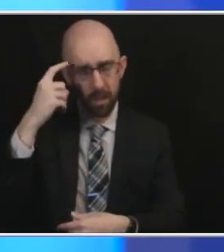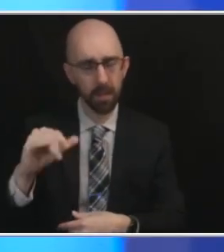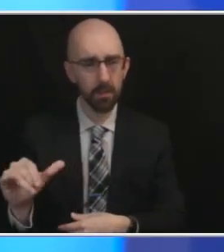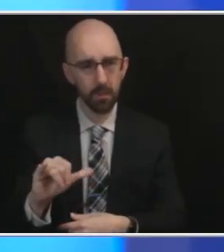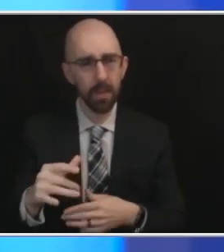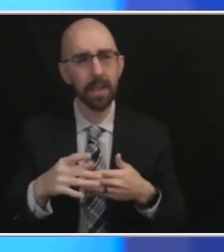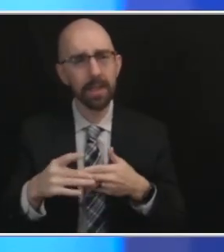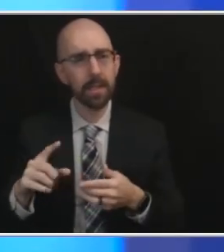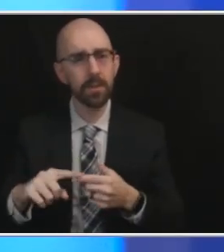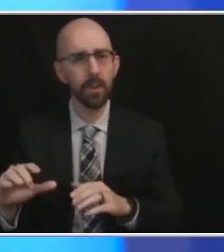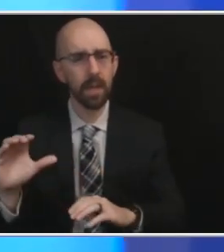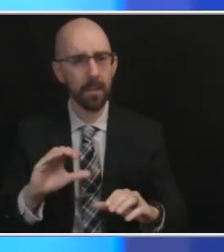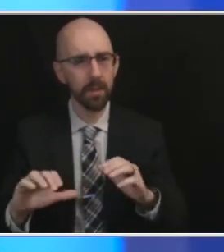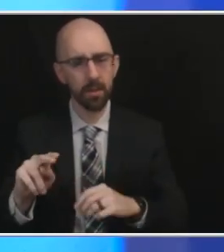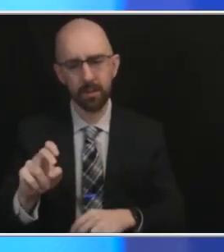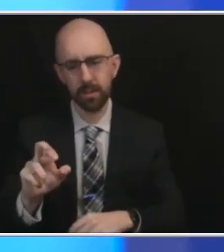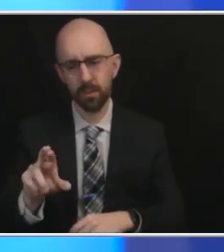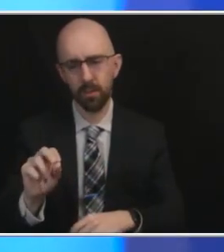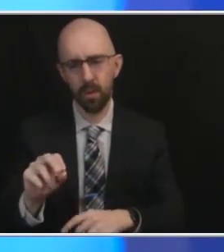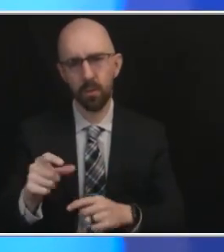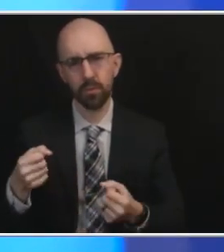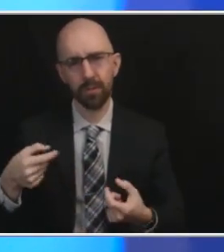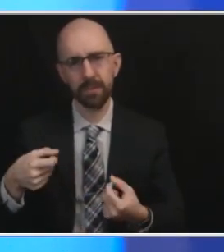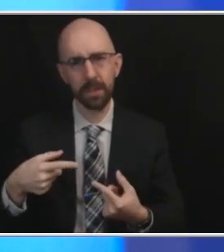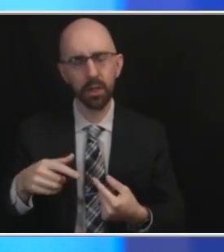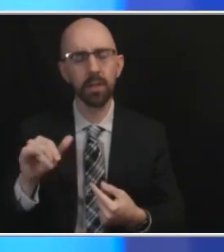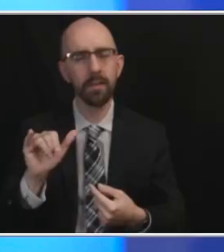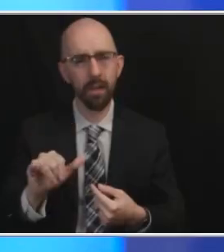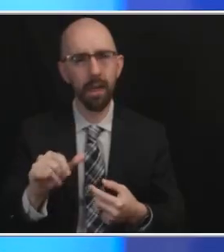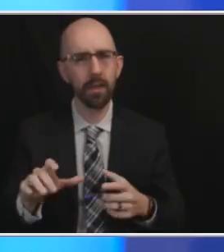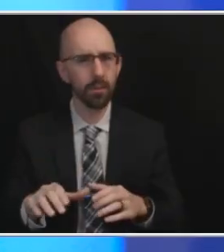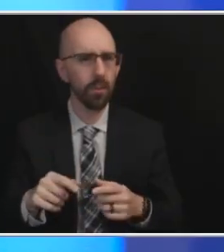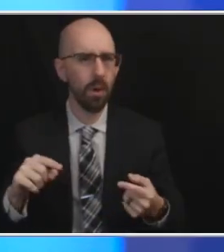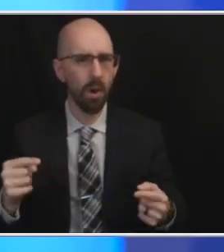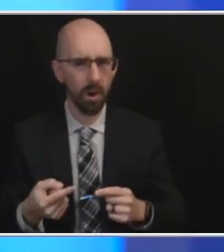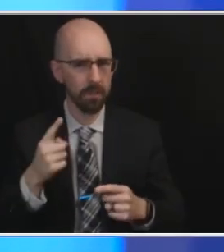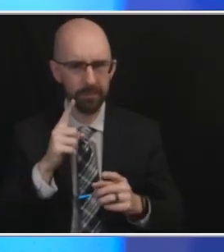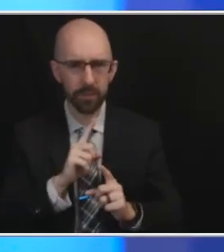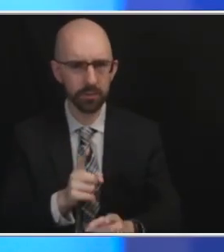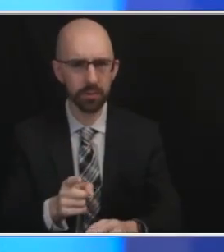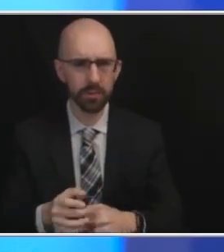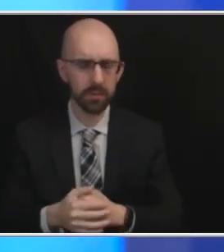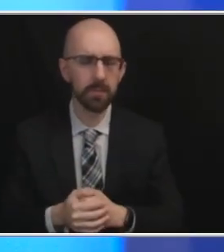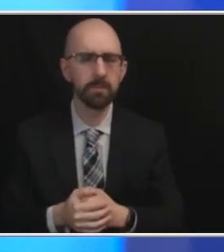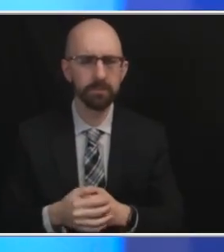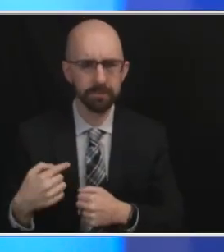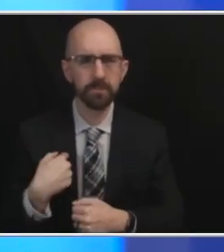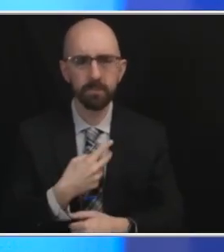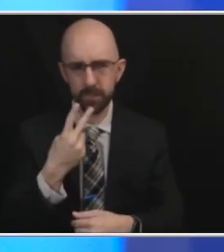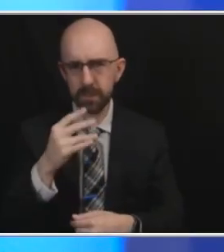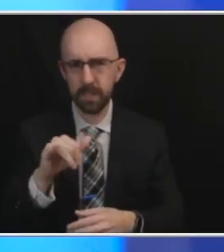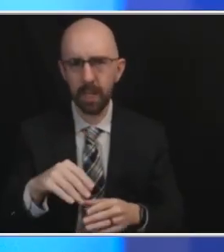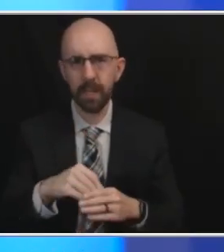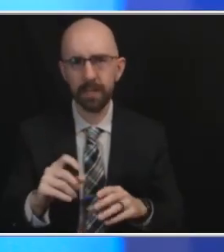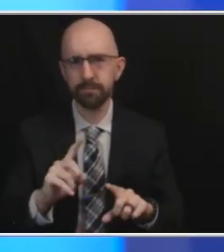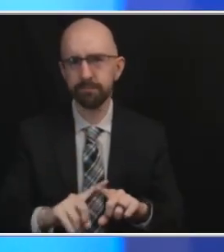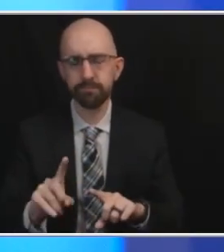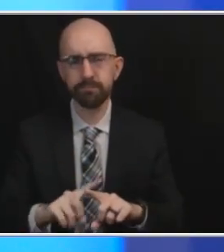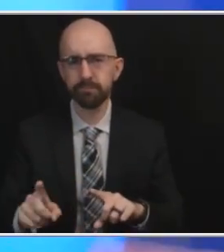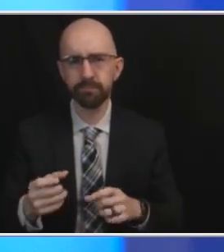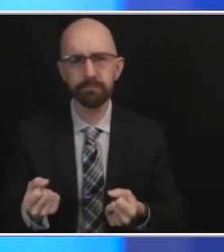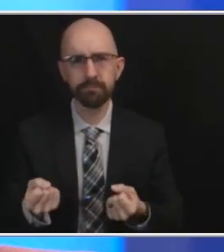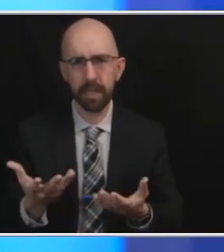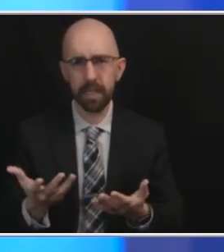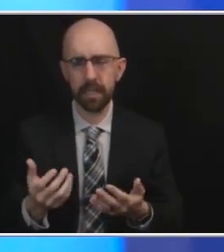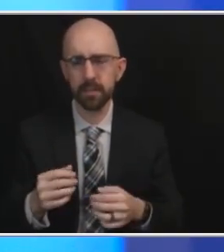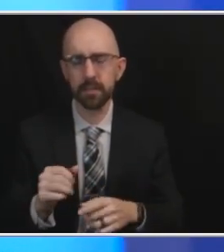chemicals, neurotransmitters that do some harm, for sure. And we've seen that in lots of other